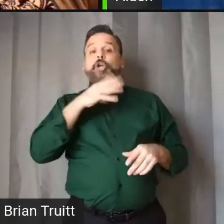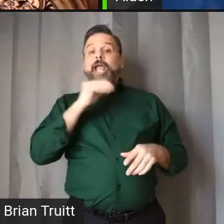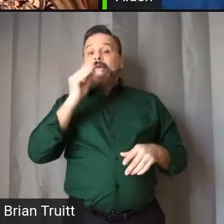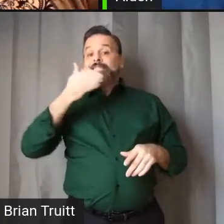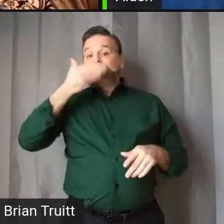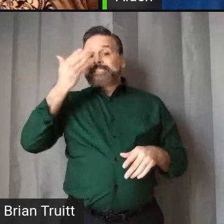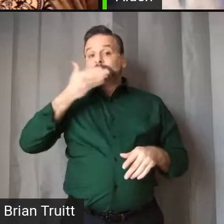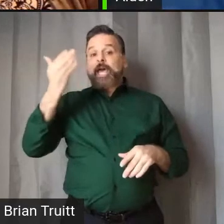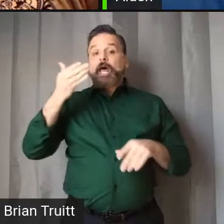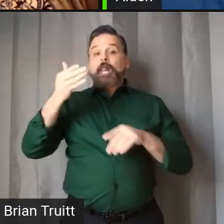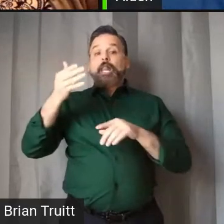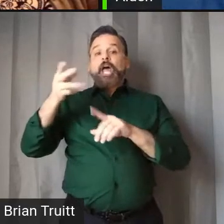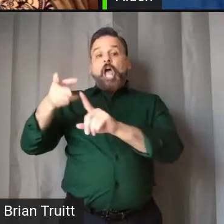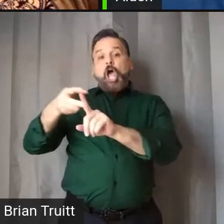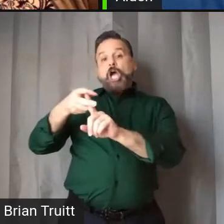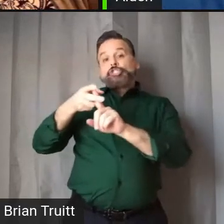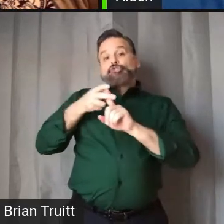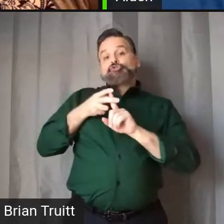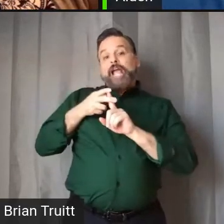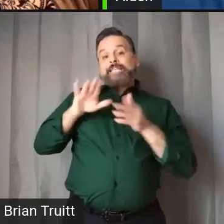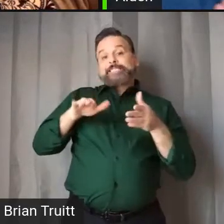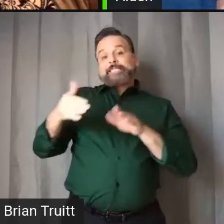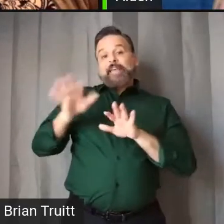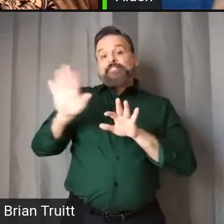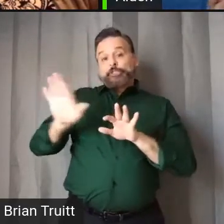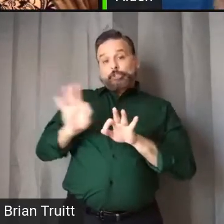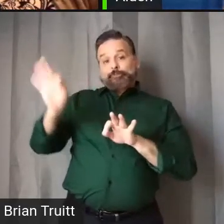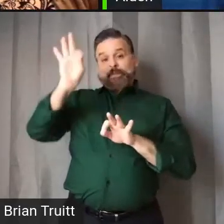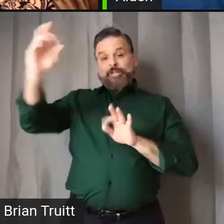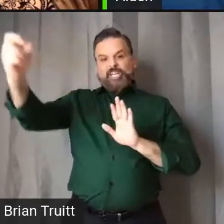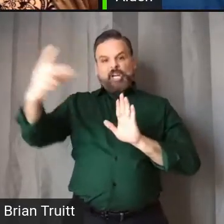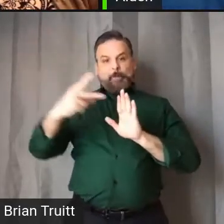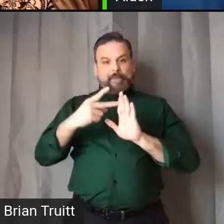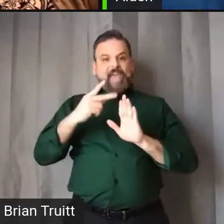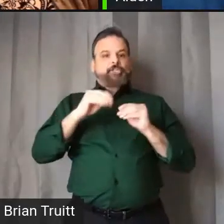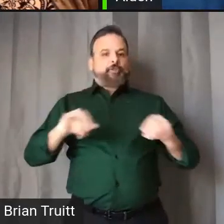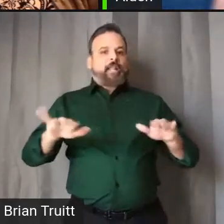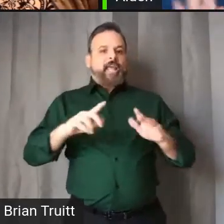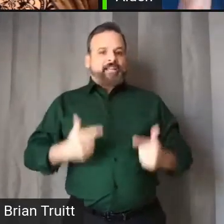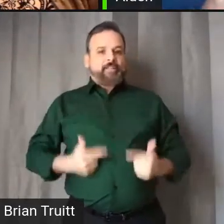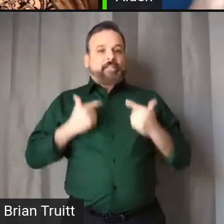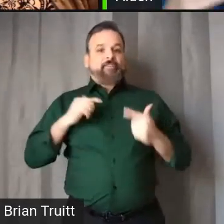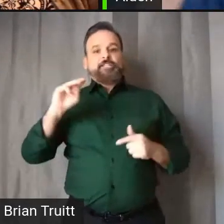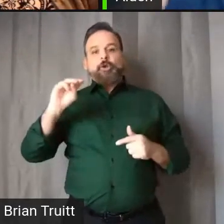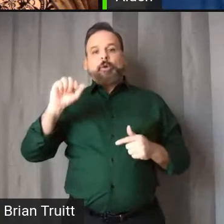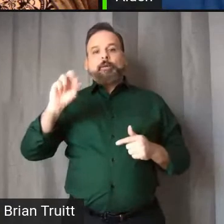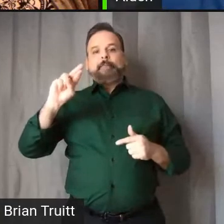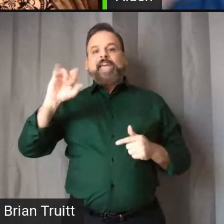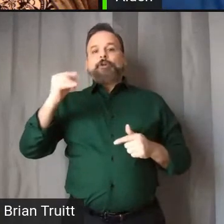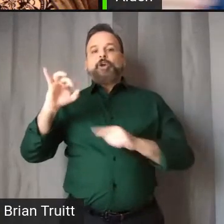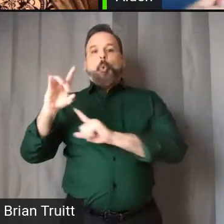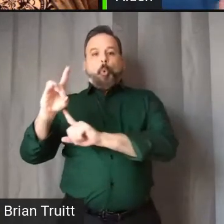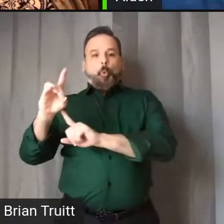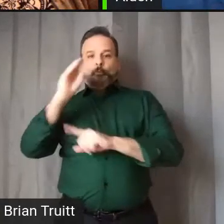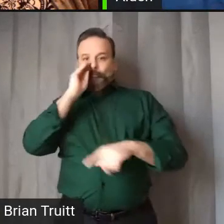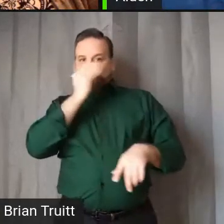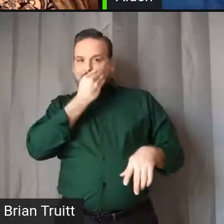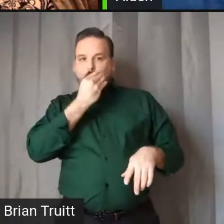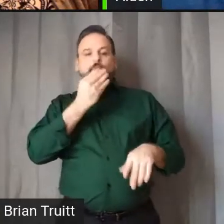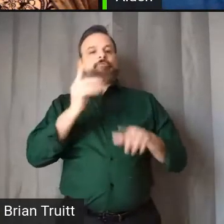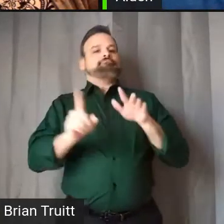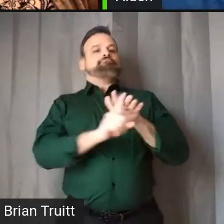spirits of the dead back to the land of the living. And so marigolds are a constant motif that pops